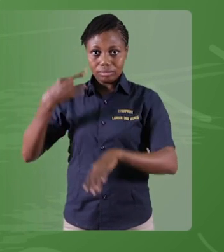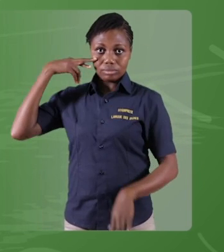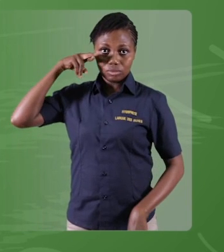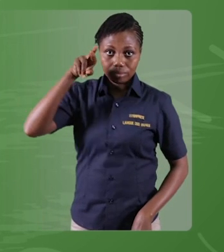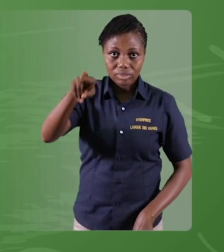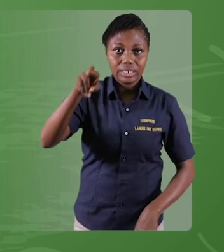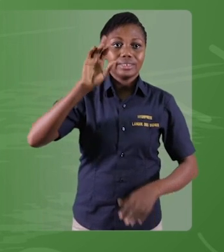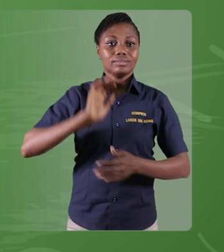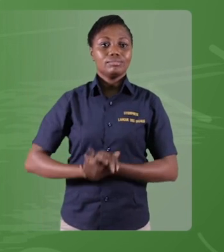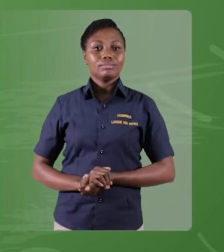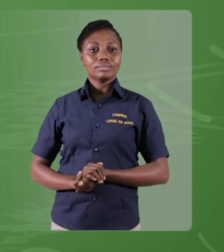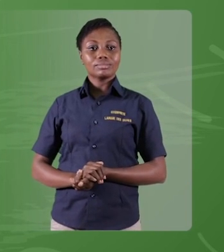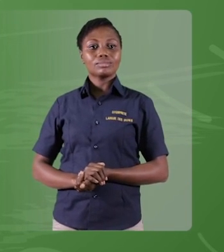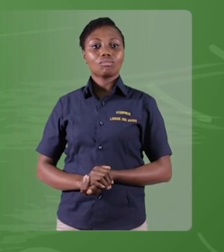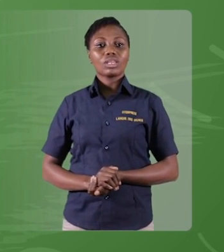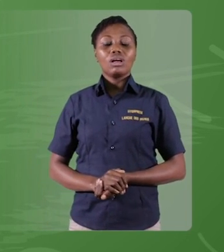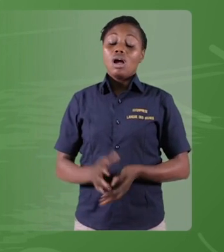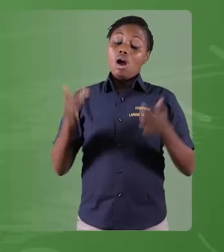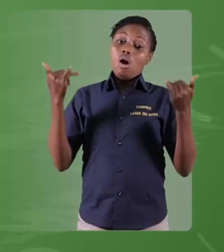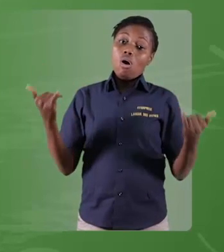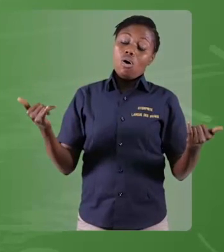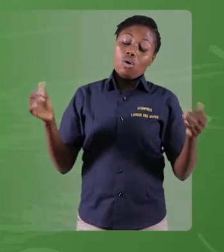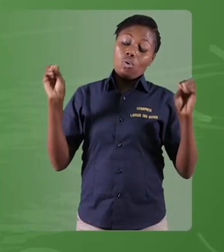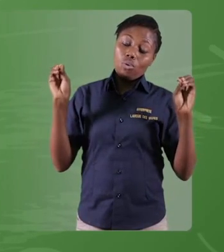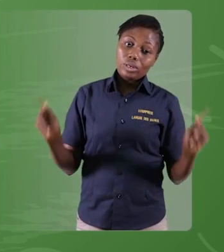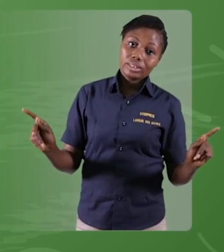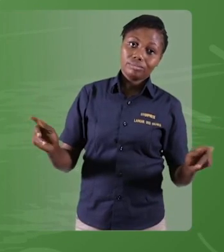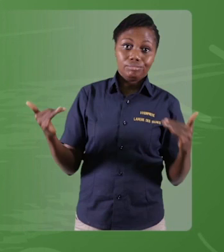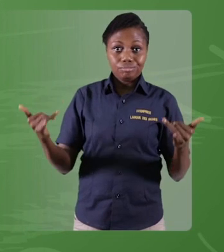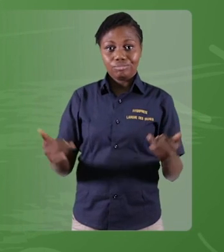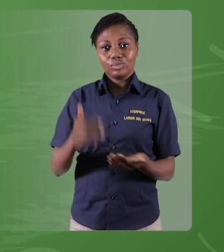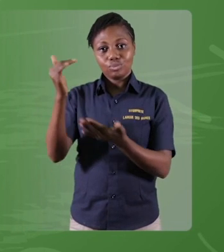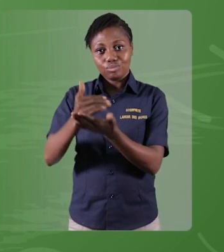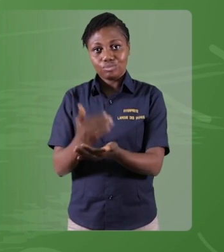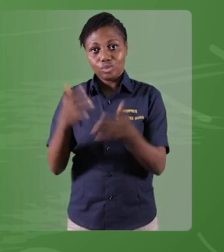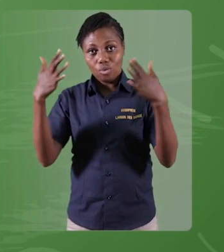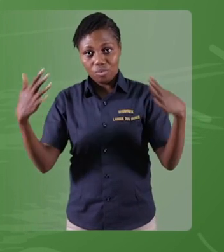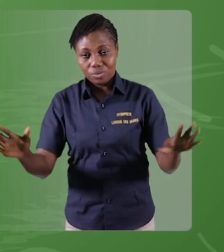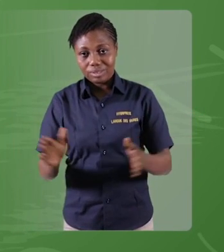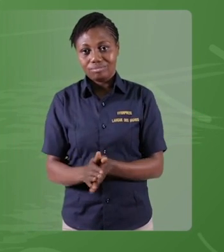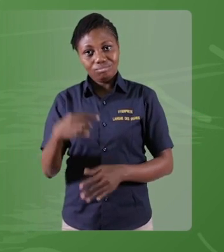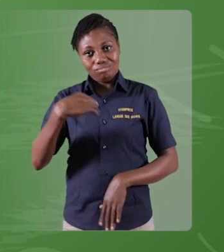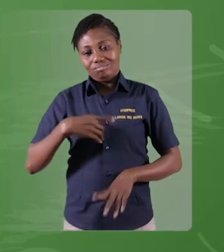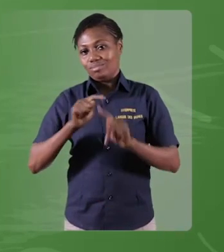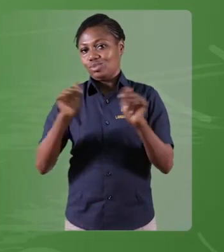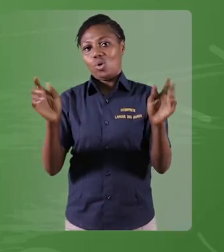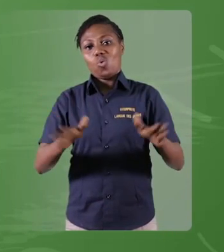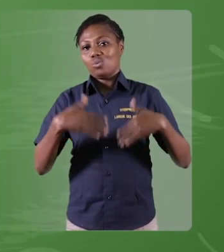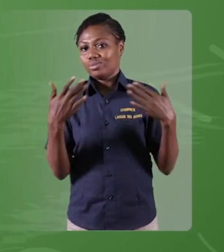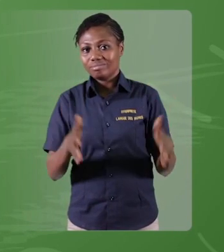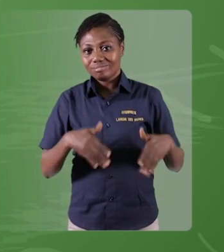teacher will give you a feedback. Okay, so it is the end of this lesson, and I hope that you really enjoy